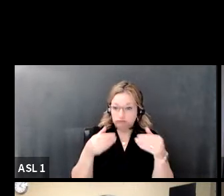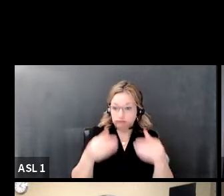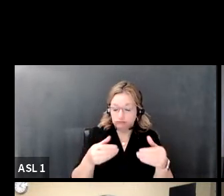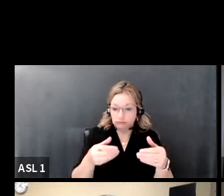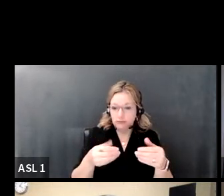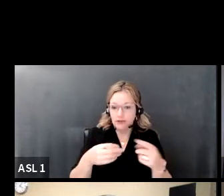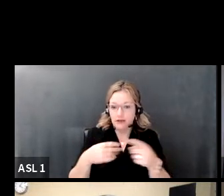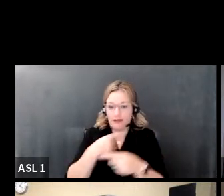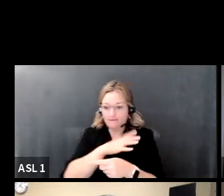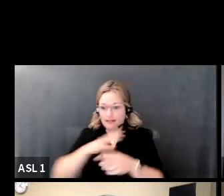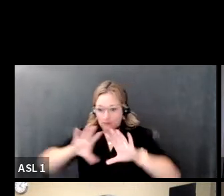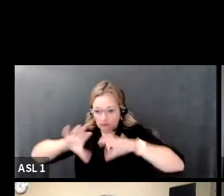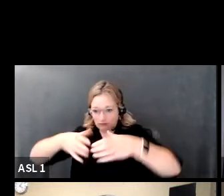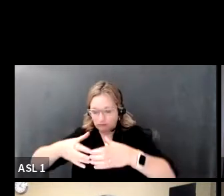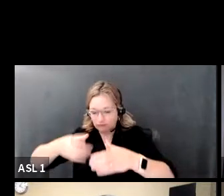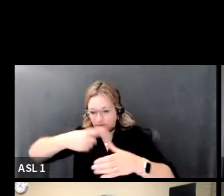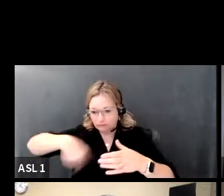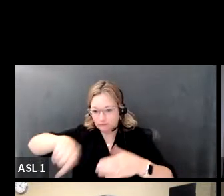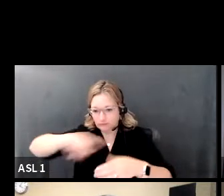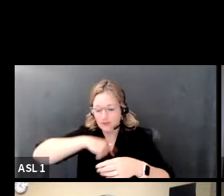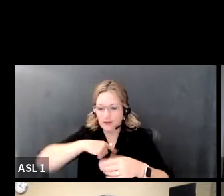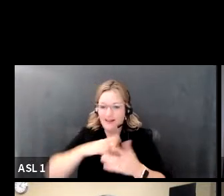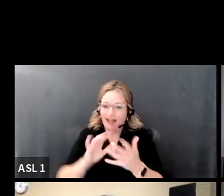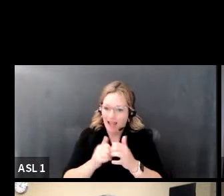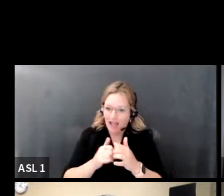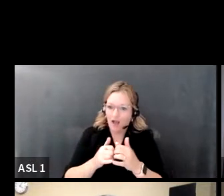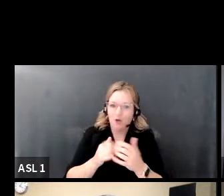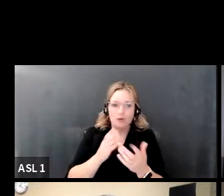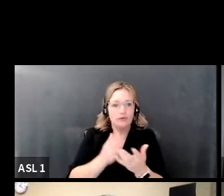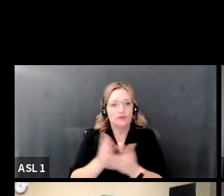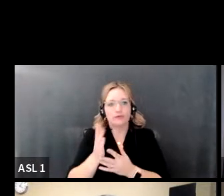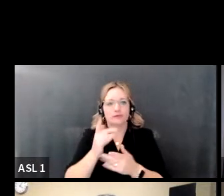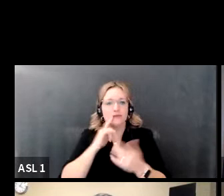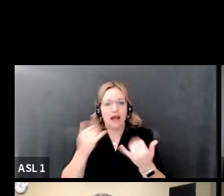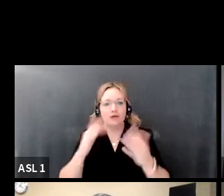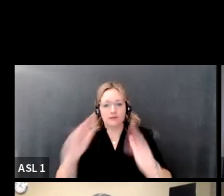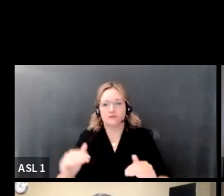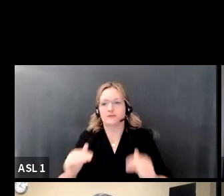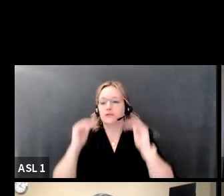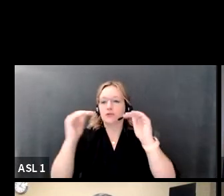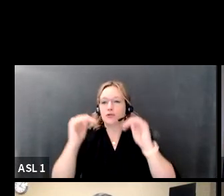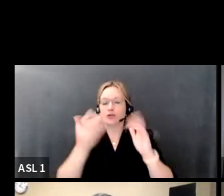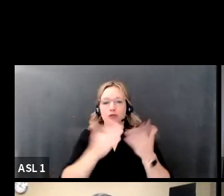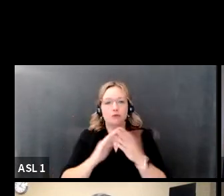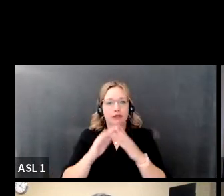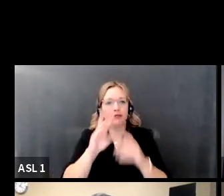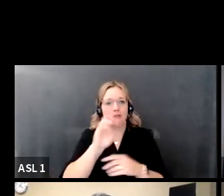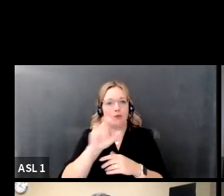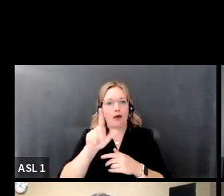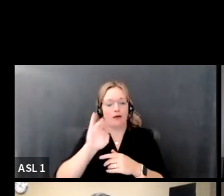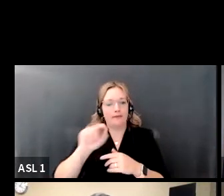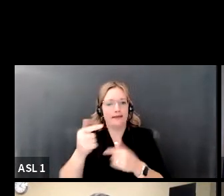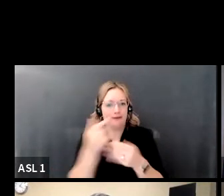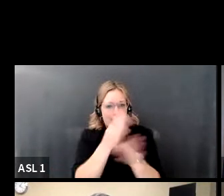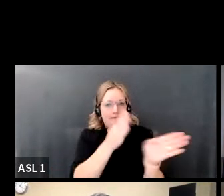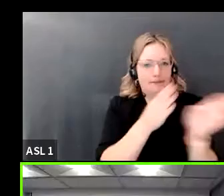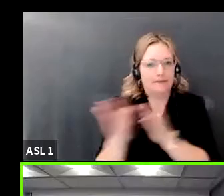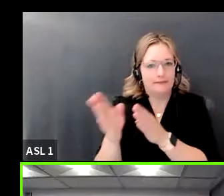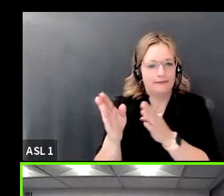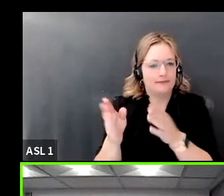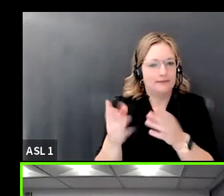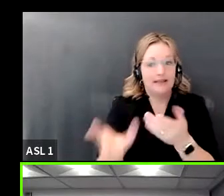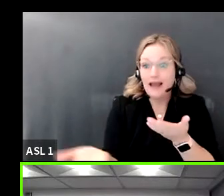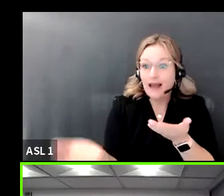been developed through your help and leadership chair it's moved on to the community safety well-being plan again this is one of those many